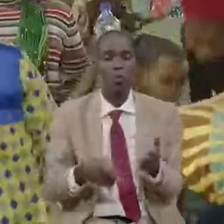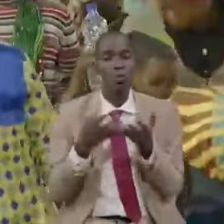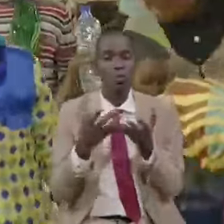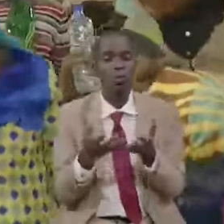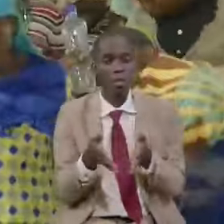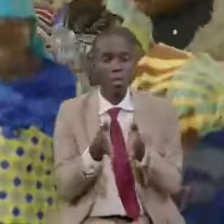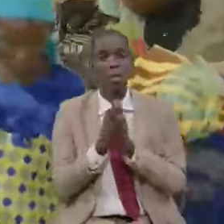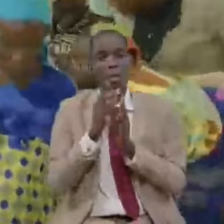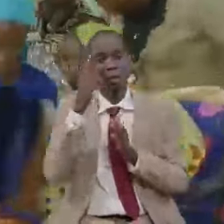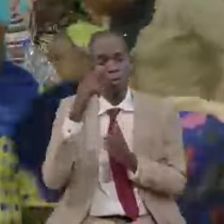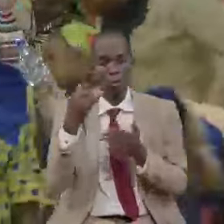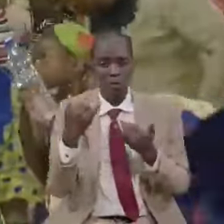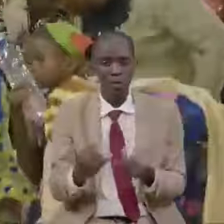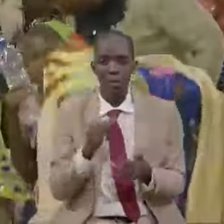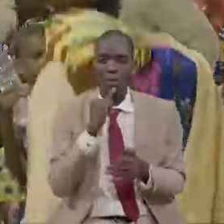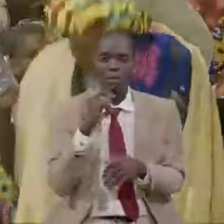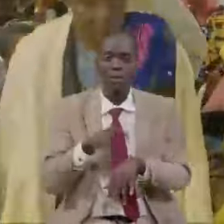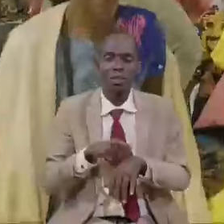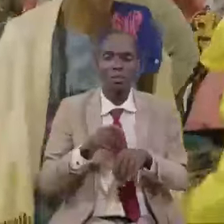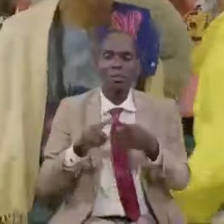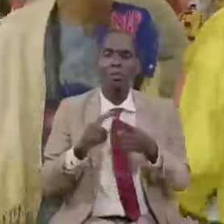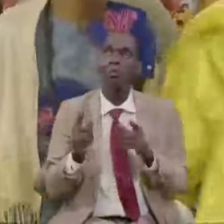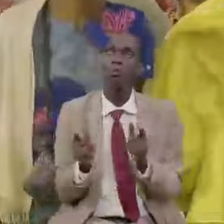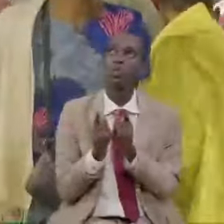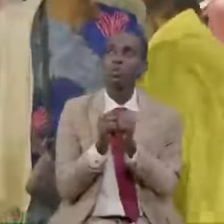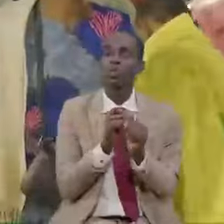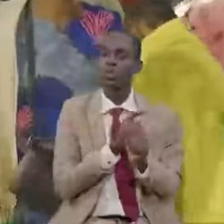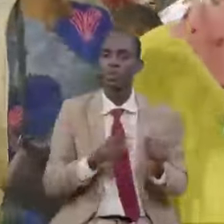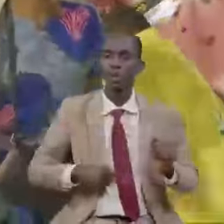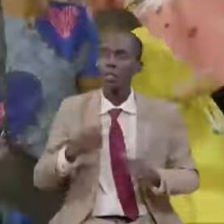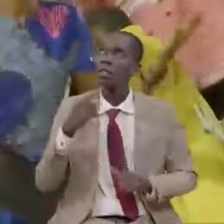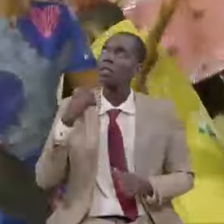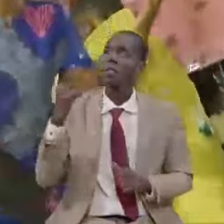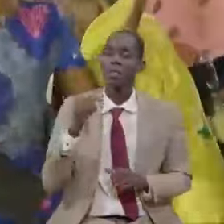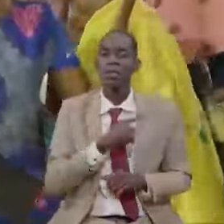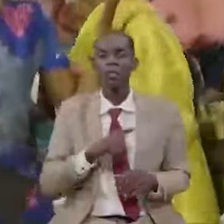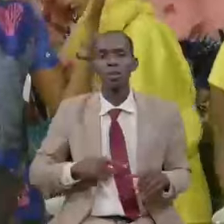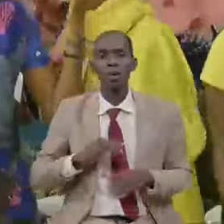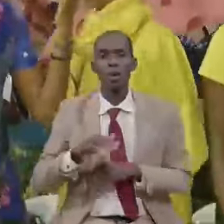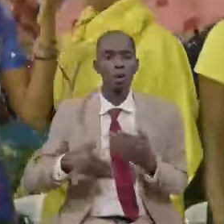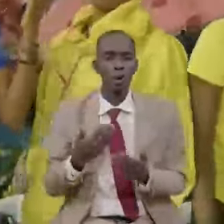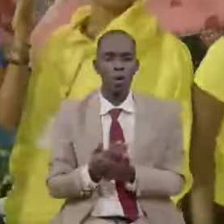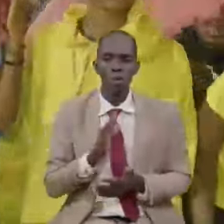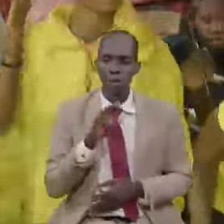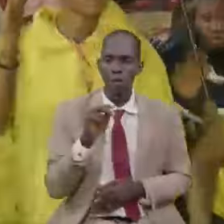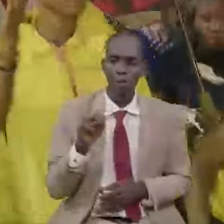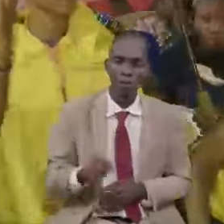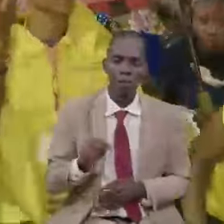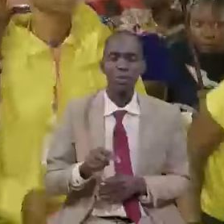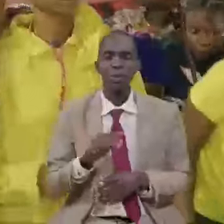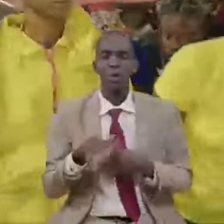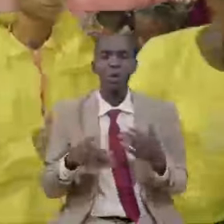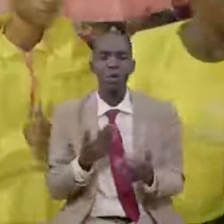Lord your needs. Tell the Lord your challenge. Tell the Lord your heart desire. Make